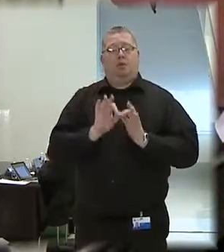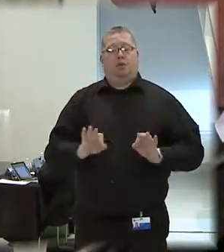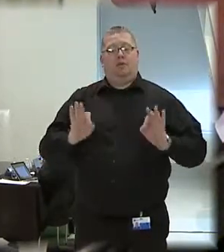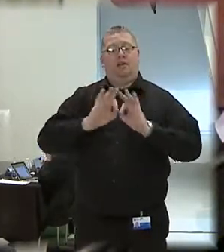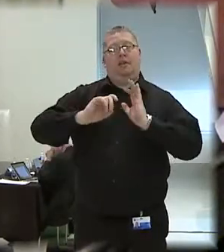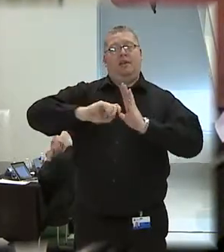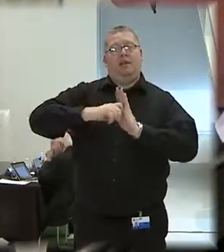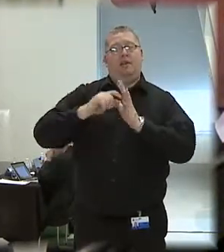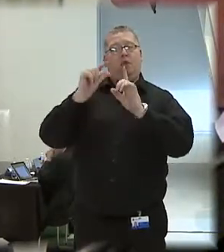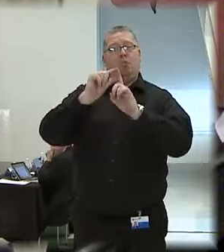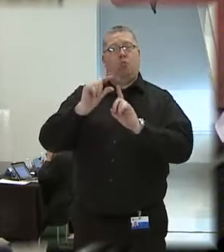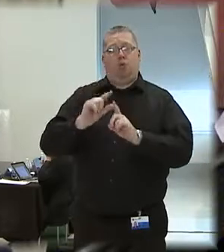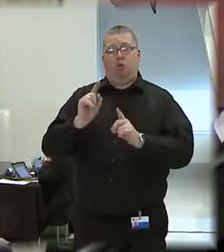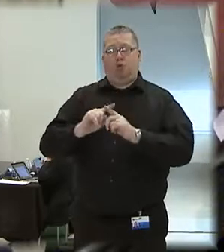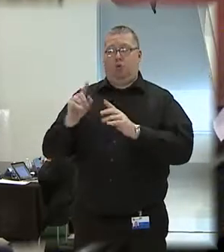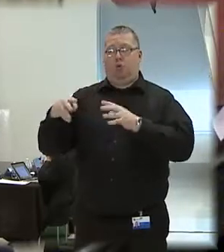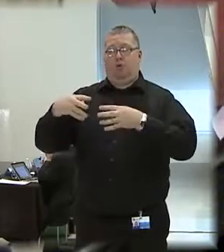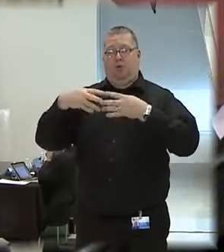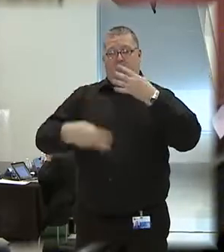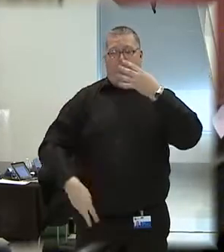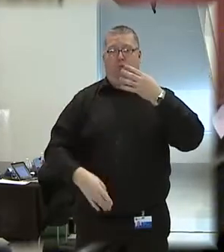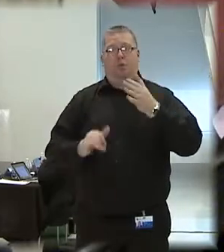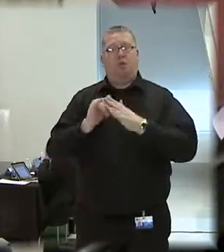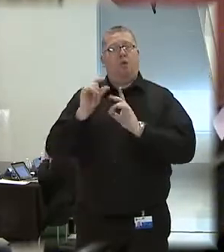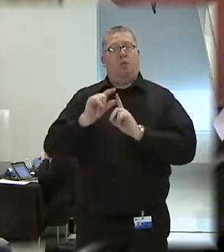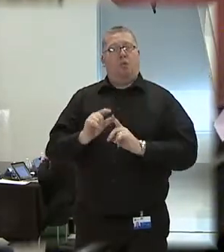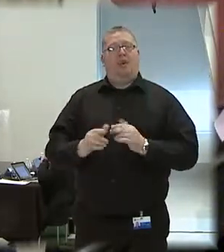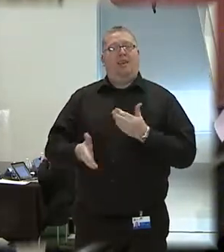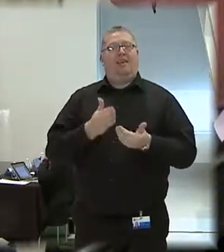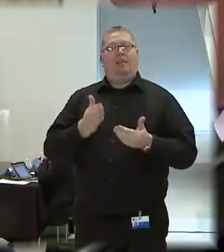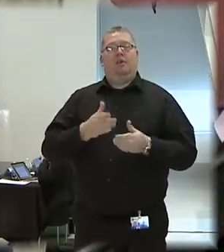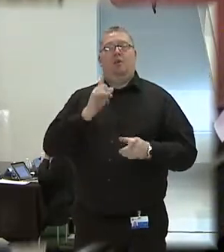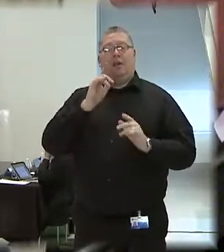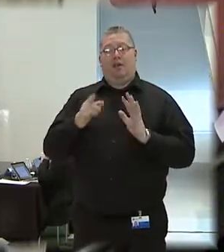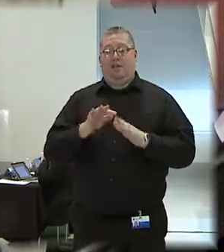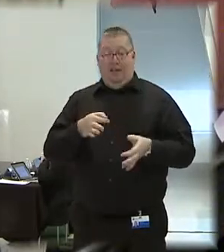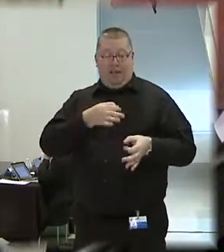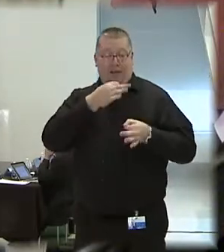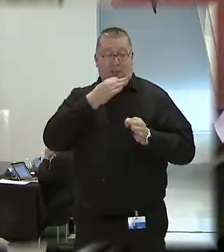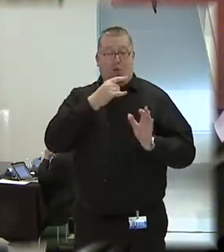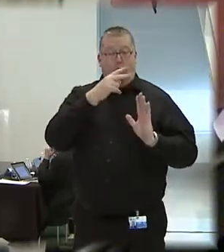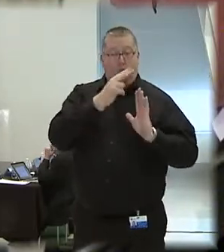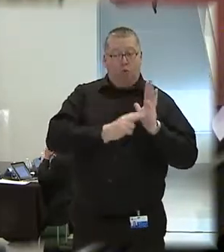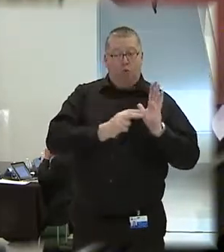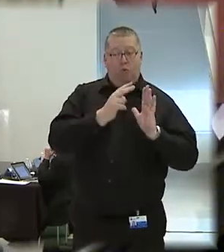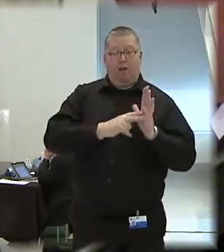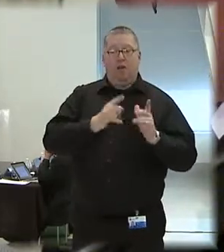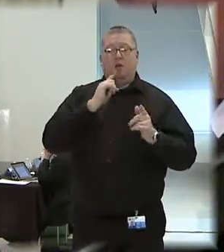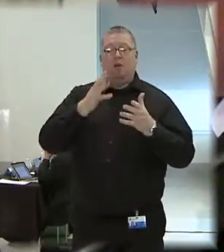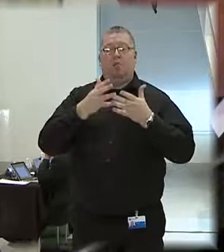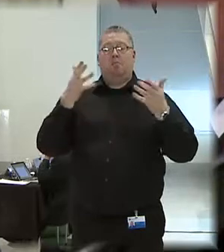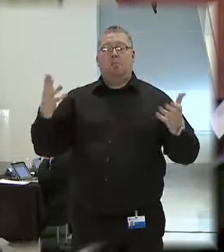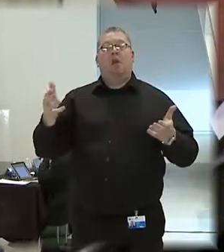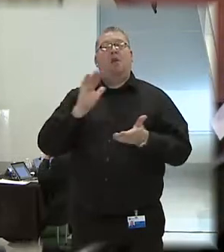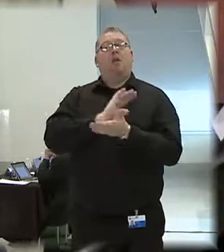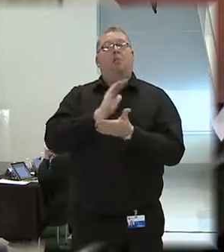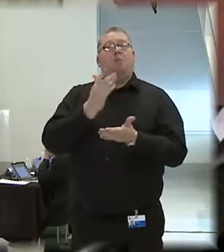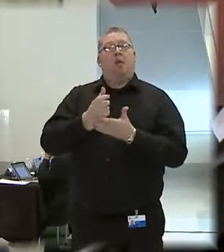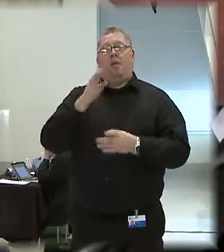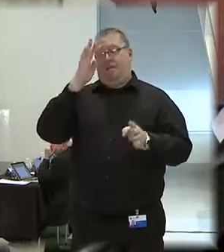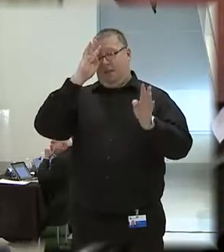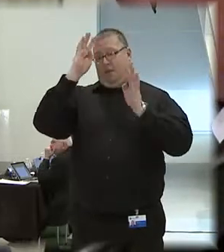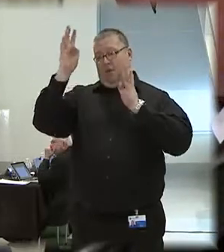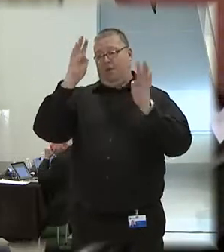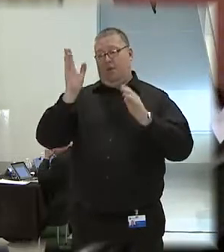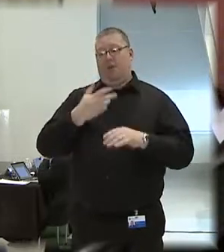know what? In the law firm, someone's reading that, the experts are reading it. There's an enormous amount of information that